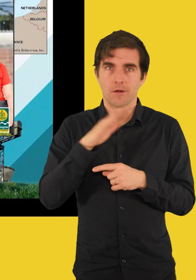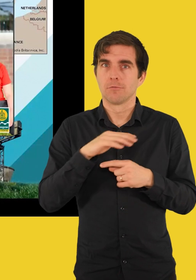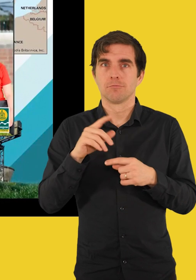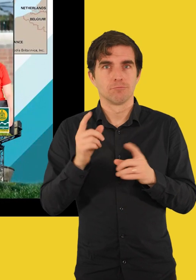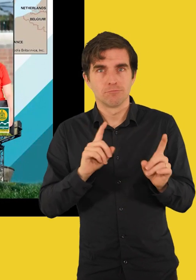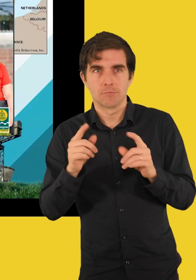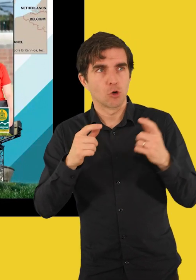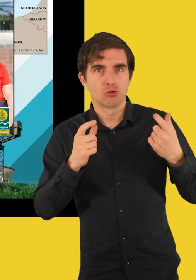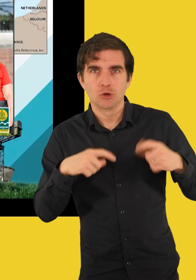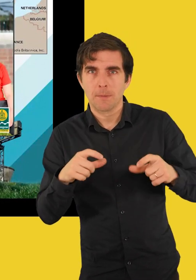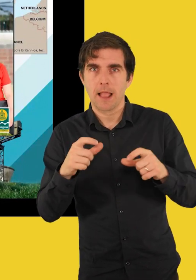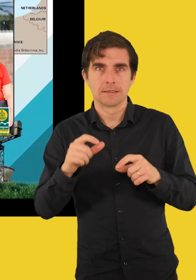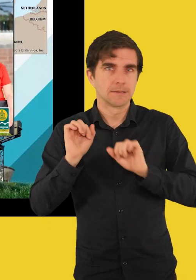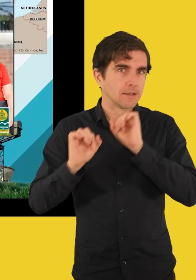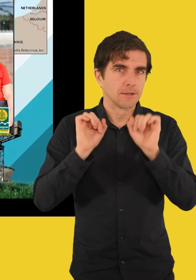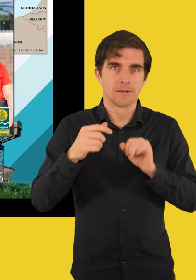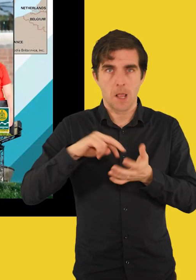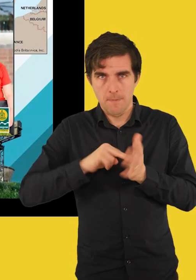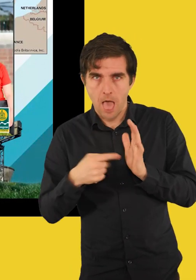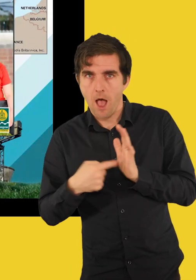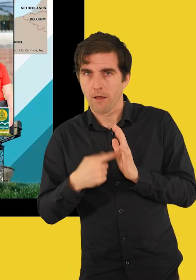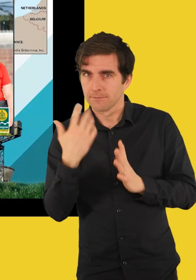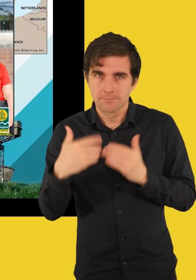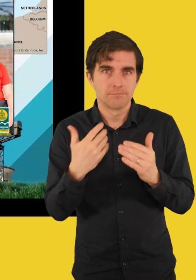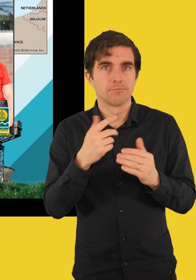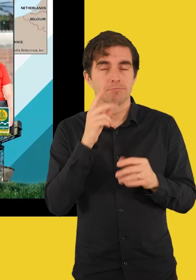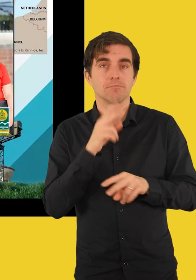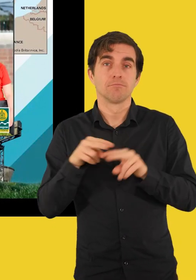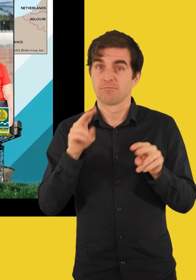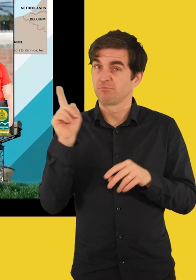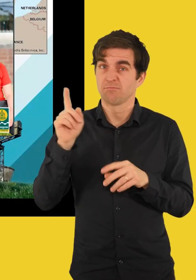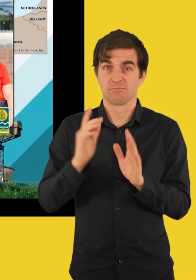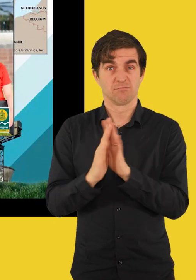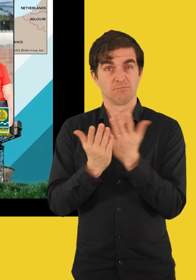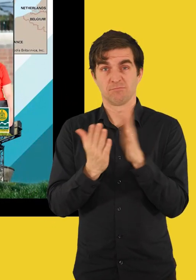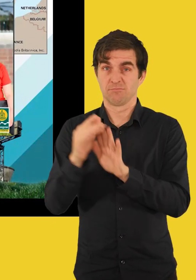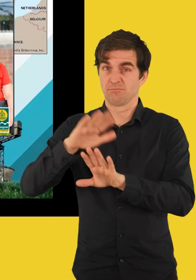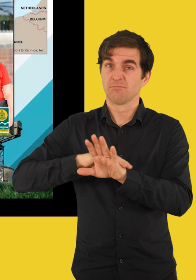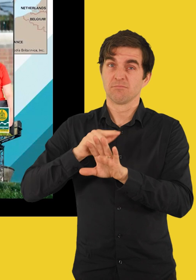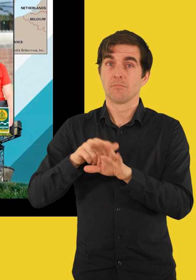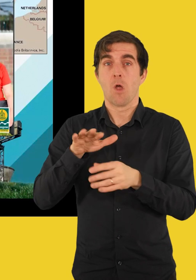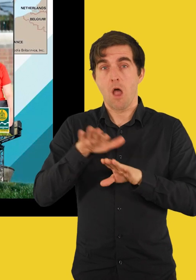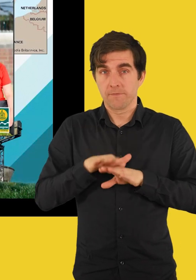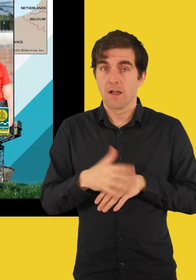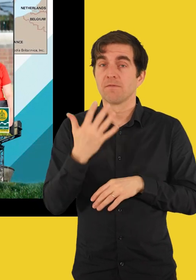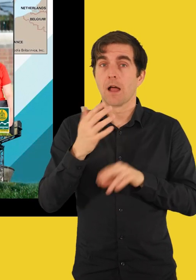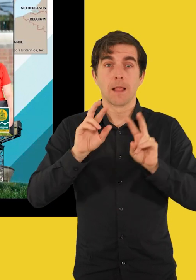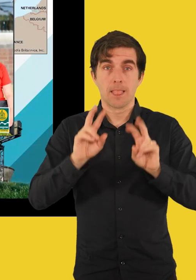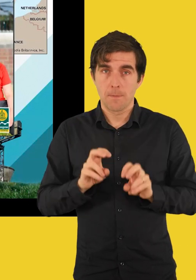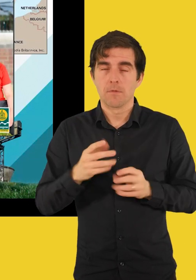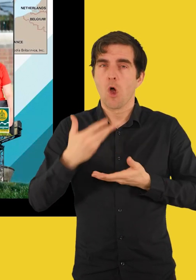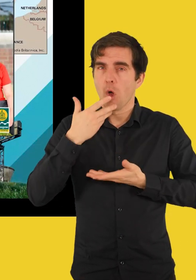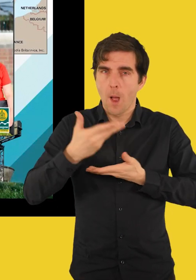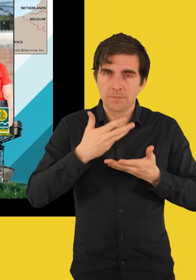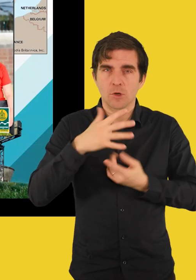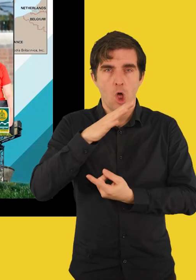on the breadth of sustainability actions. The plan itself, you can see the front cover image on that slide there, covers 5 main themes: